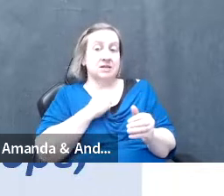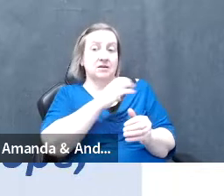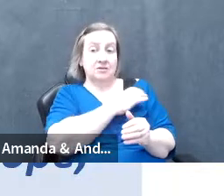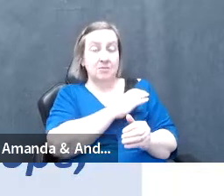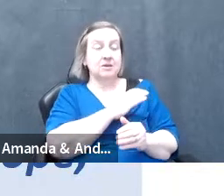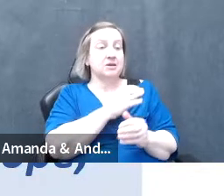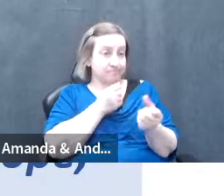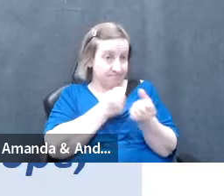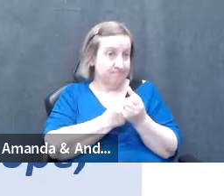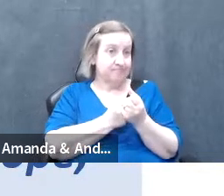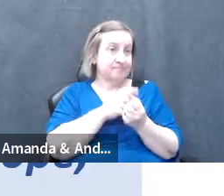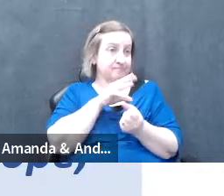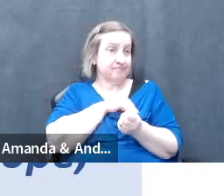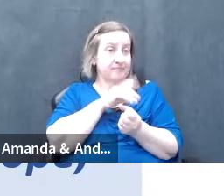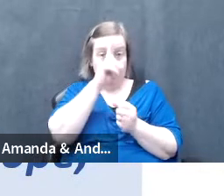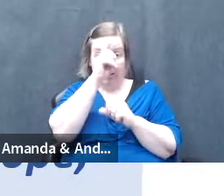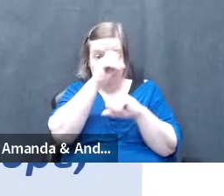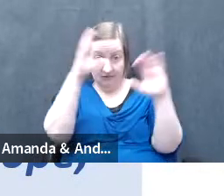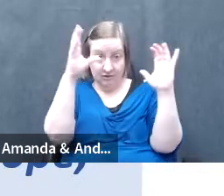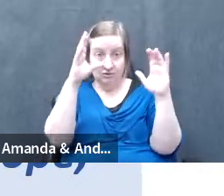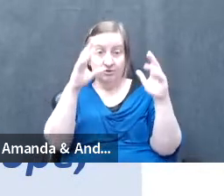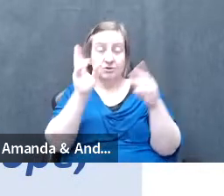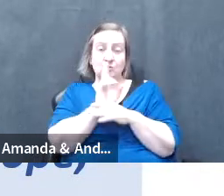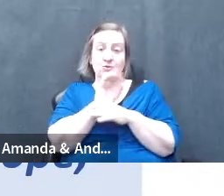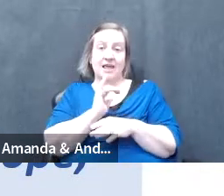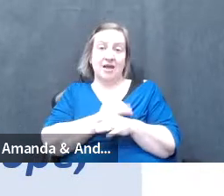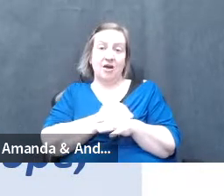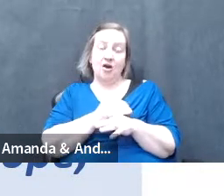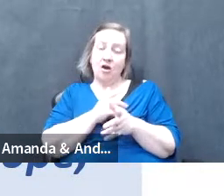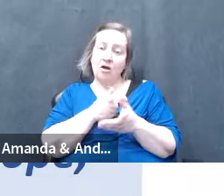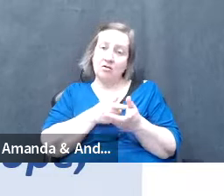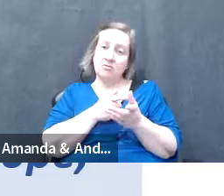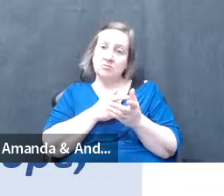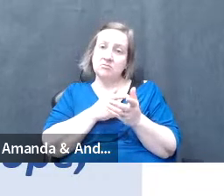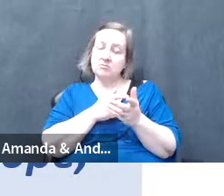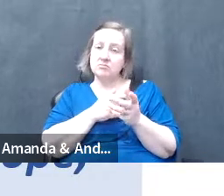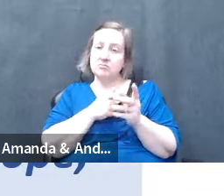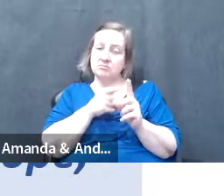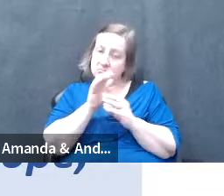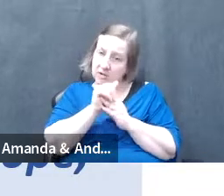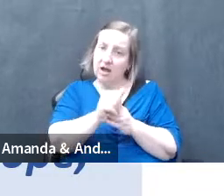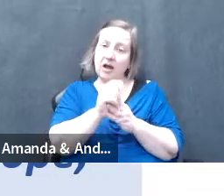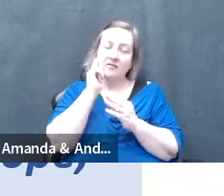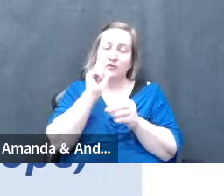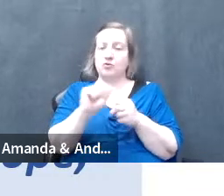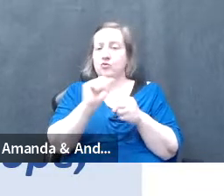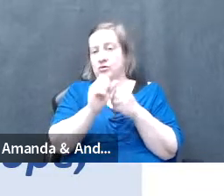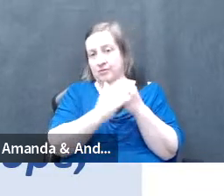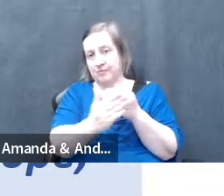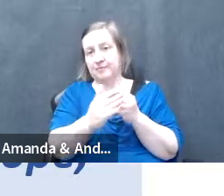affirming the vision and using it as our anchor as we continue the work.